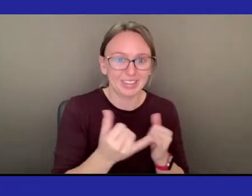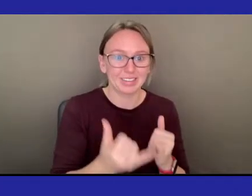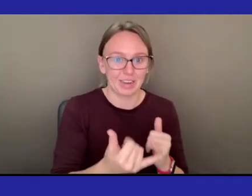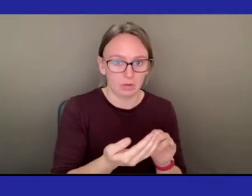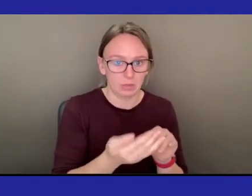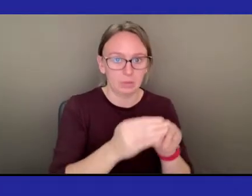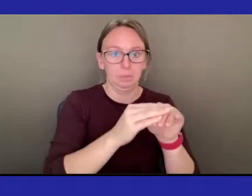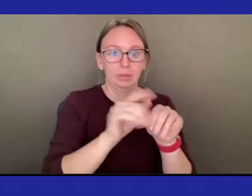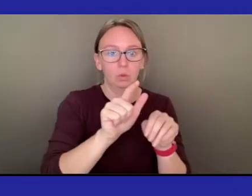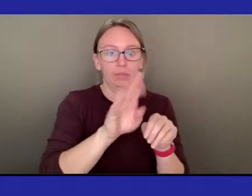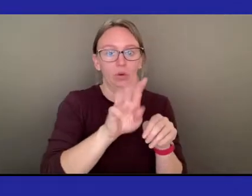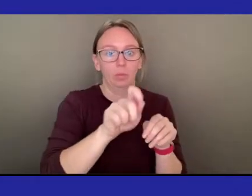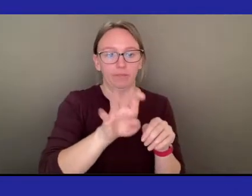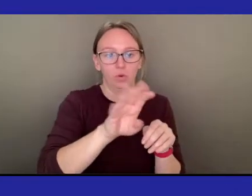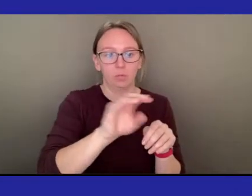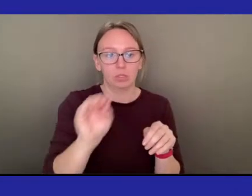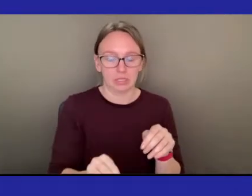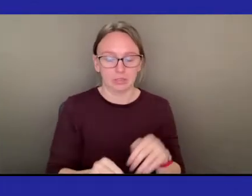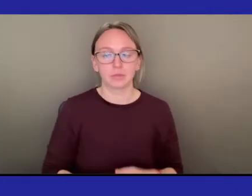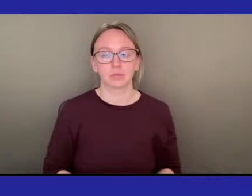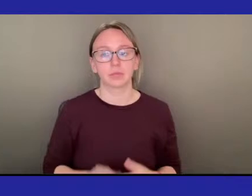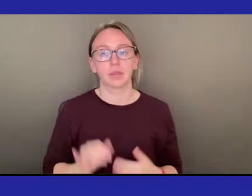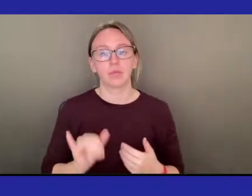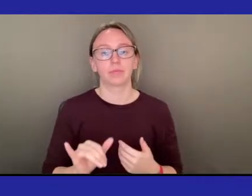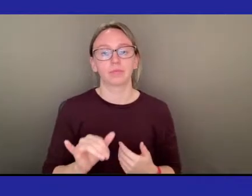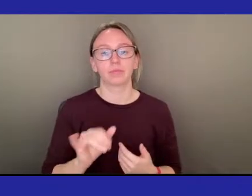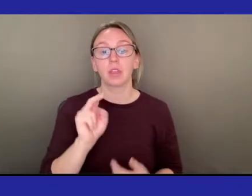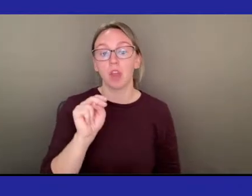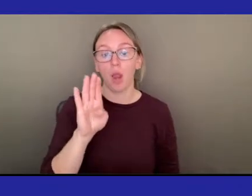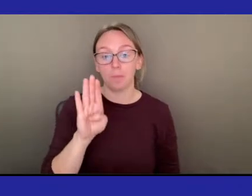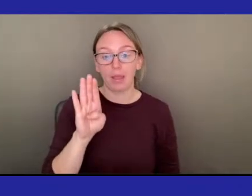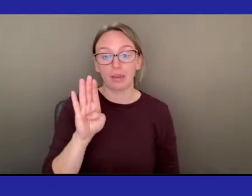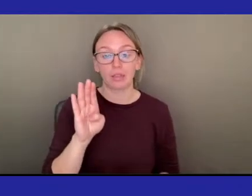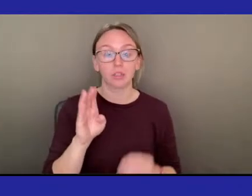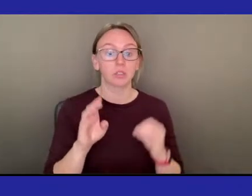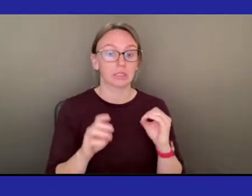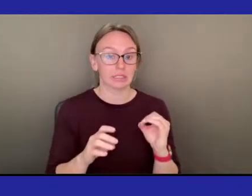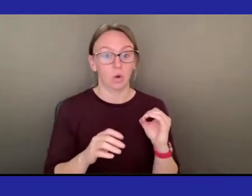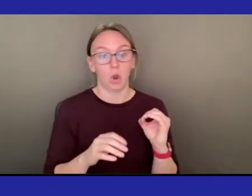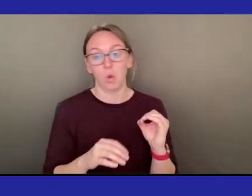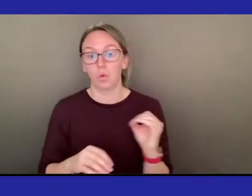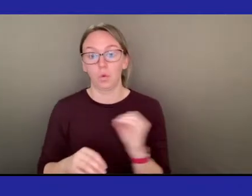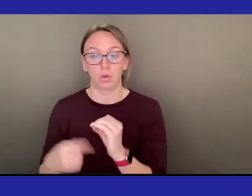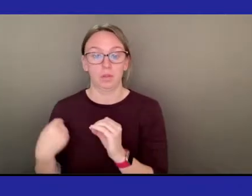24.4%. Our non-binary is 0 over the last 4 quarters.